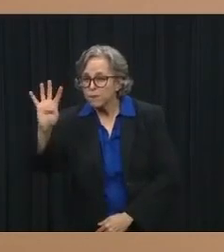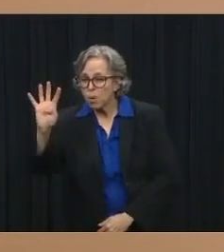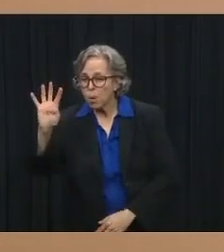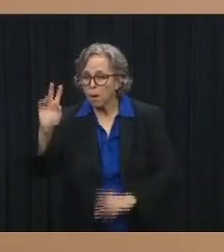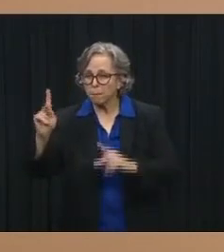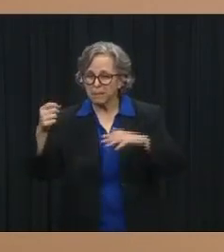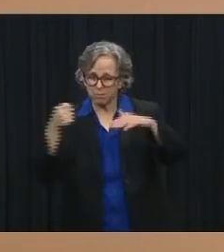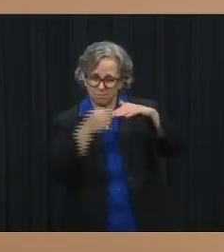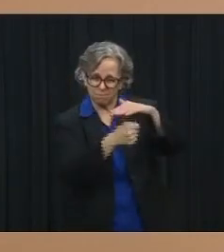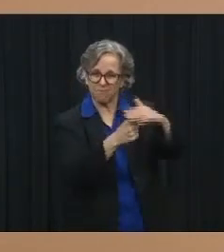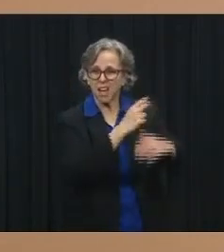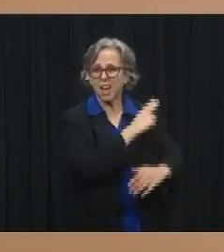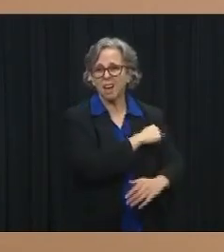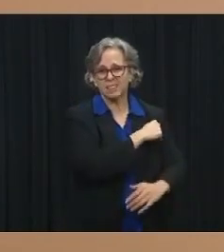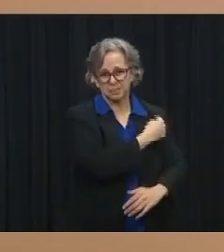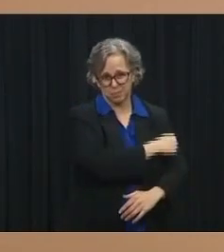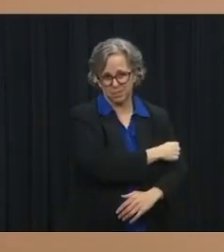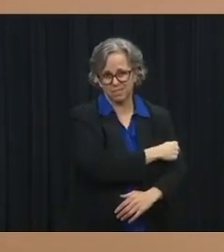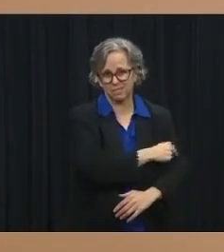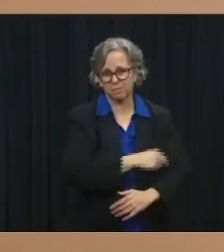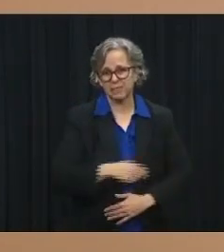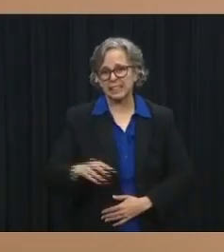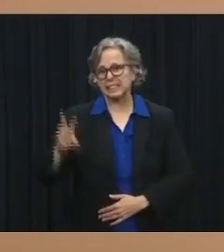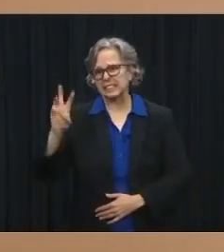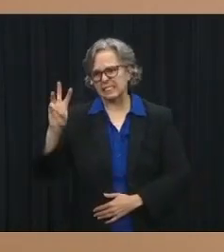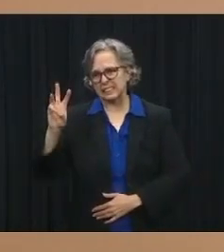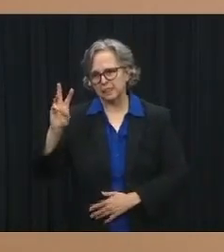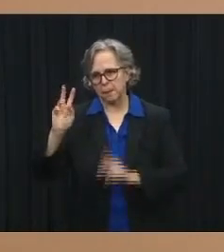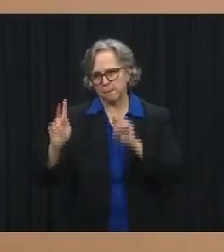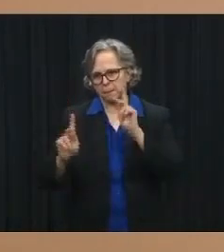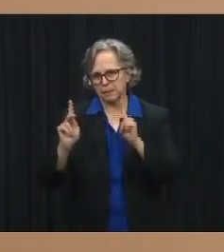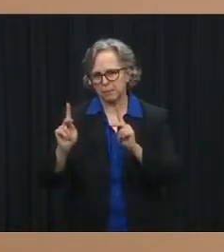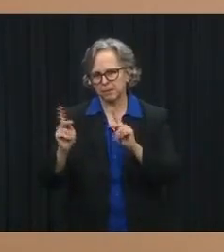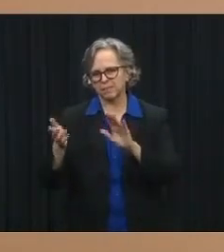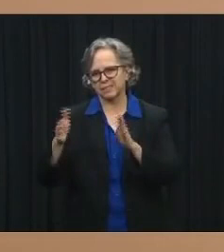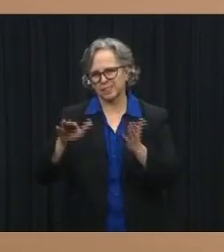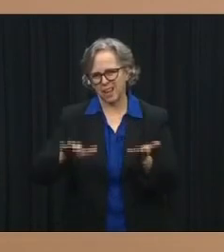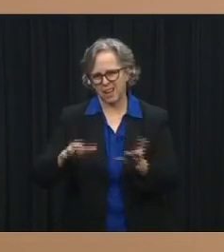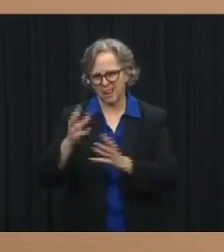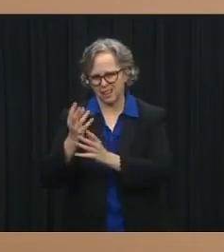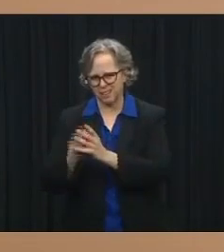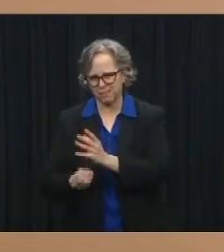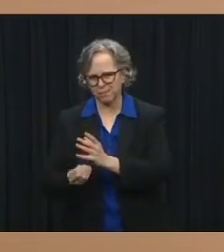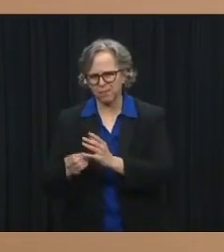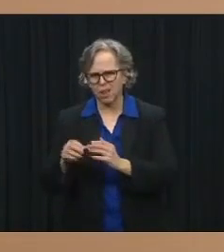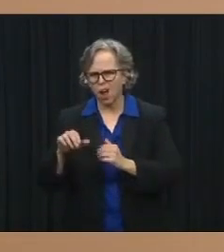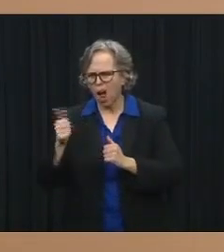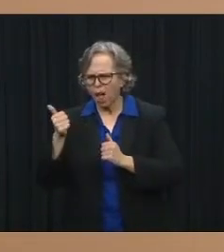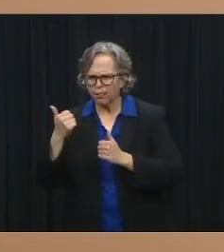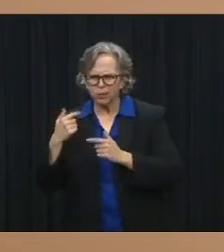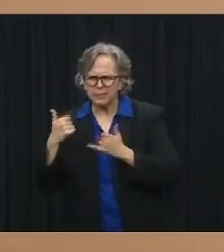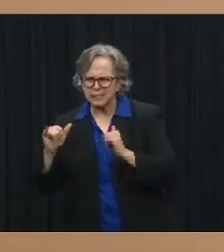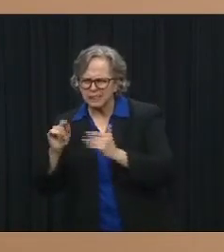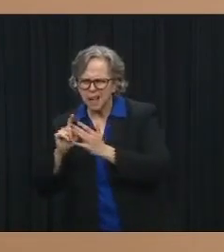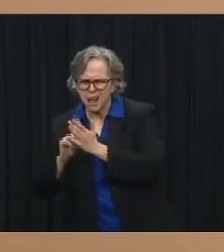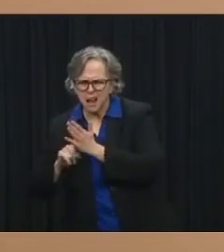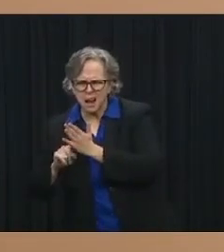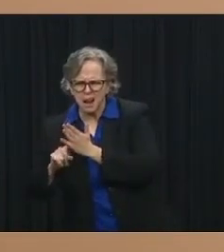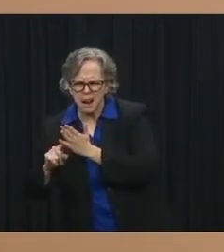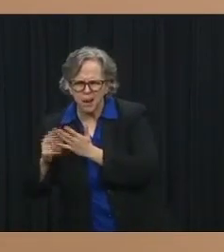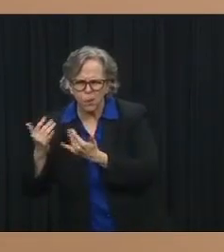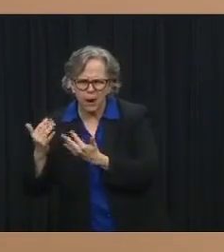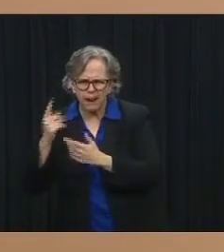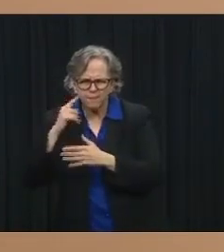report. We have others that are under investigation. I say that because I know often you're hearing things in the media